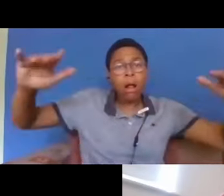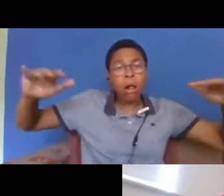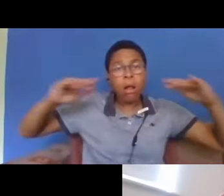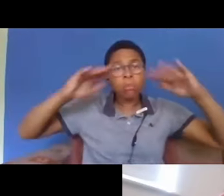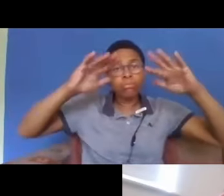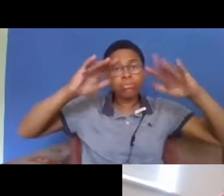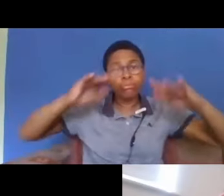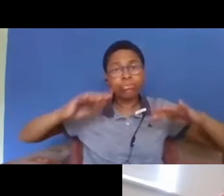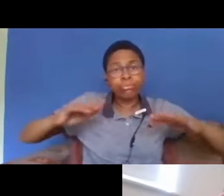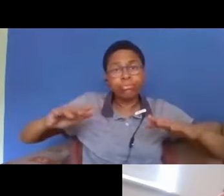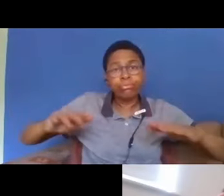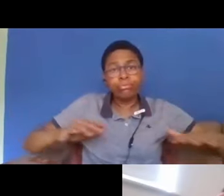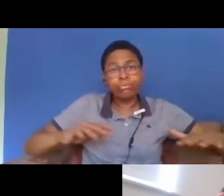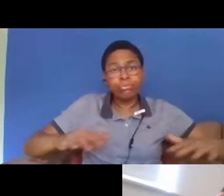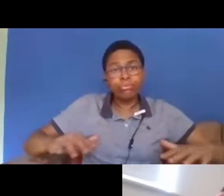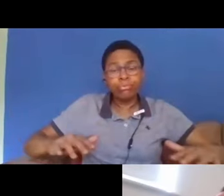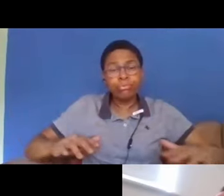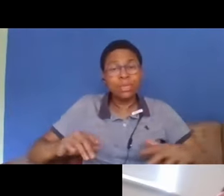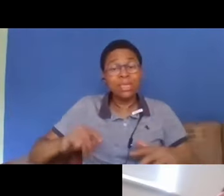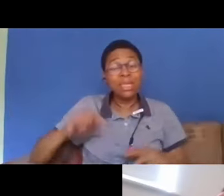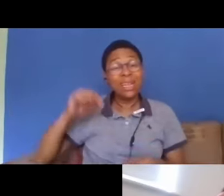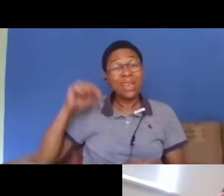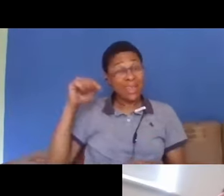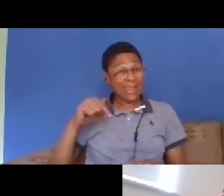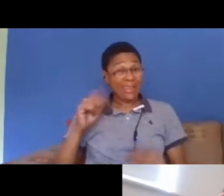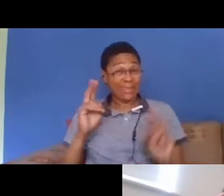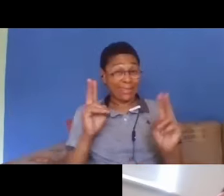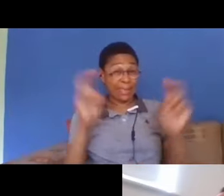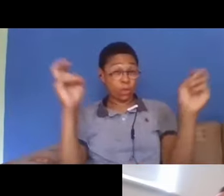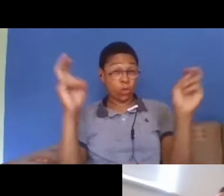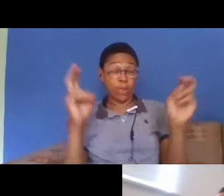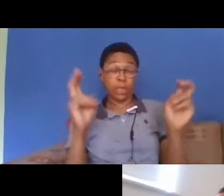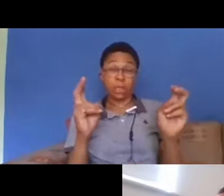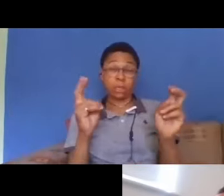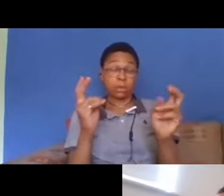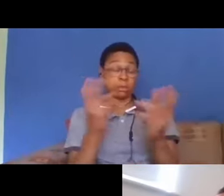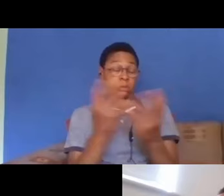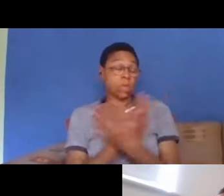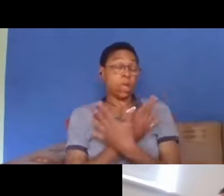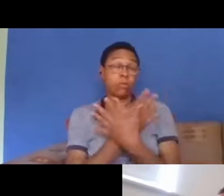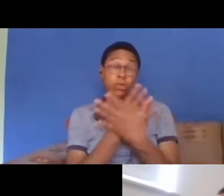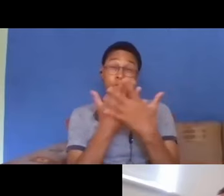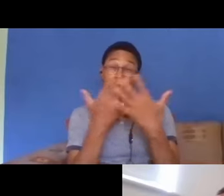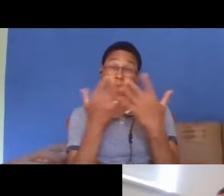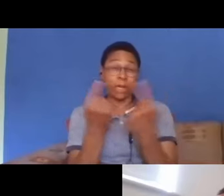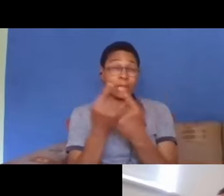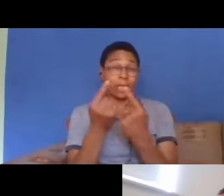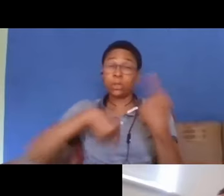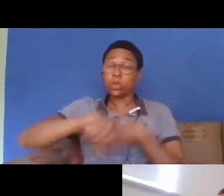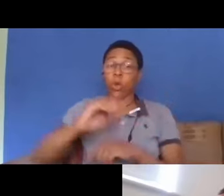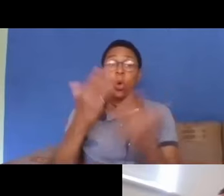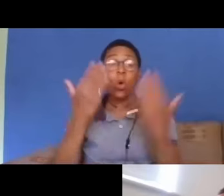important in this whole area to understand there's so many unknowns, and we can